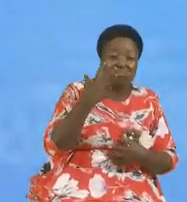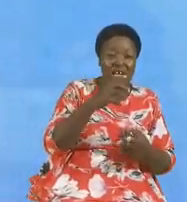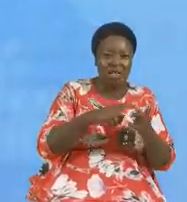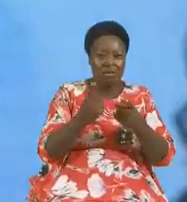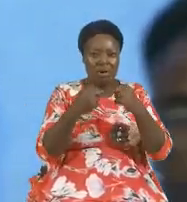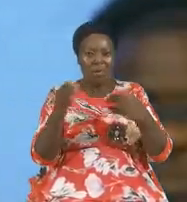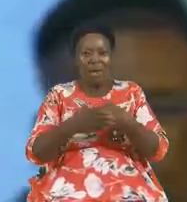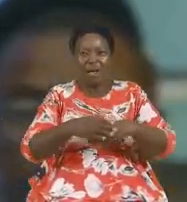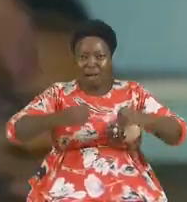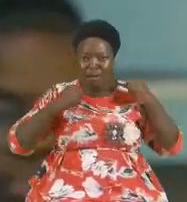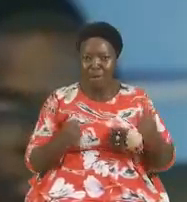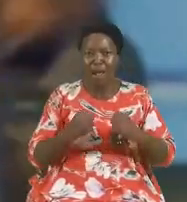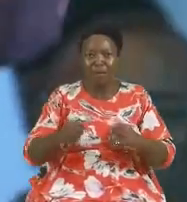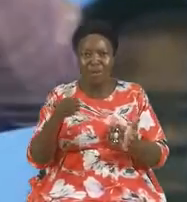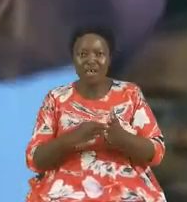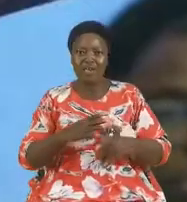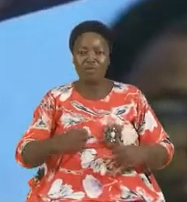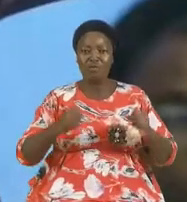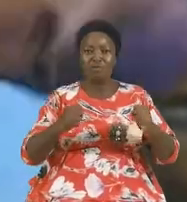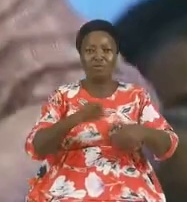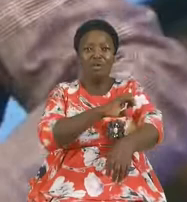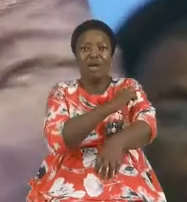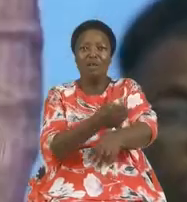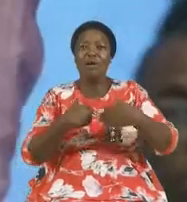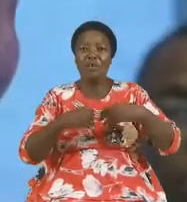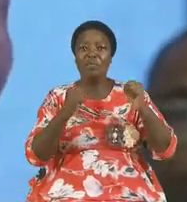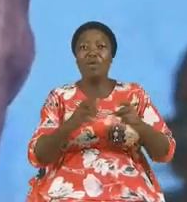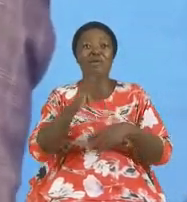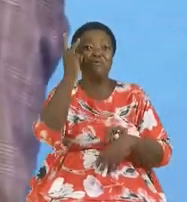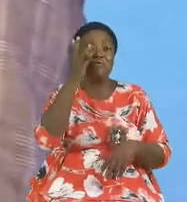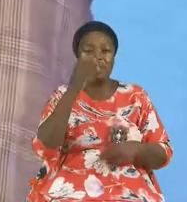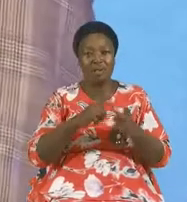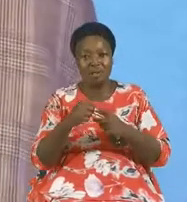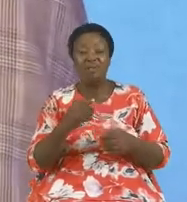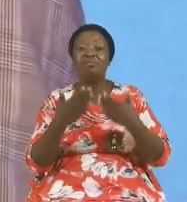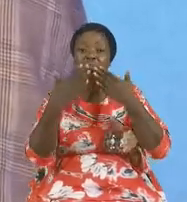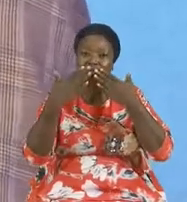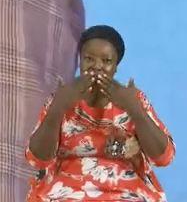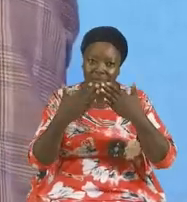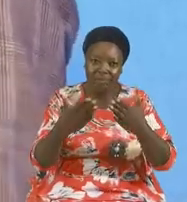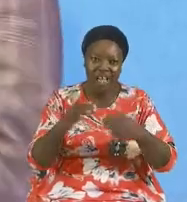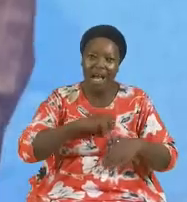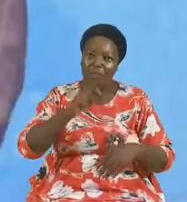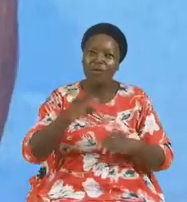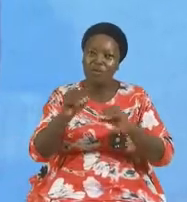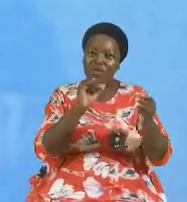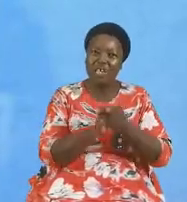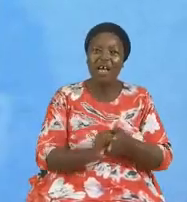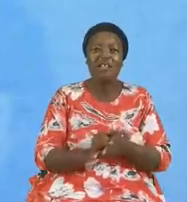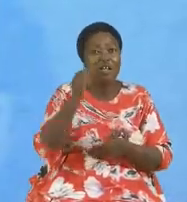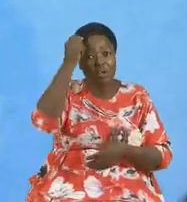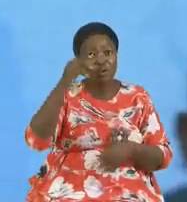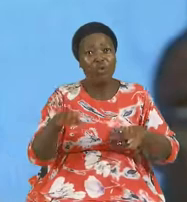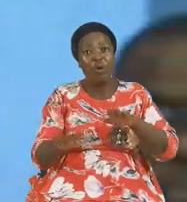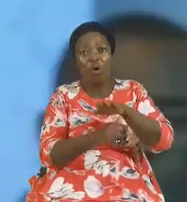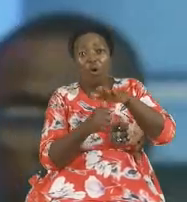and take some alcohol, you'll come back alive and you will have the power of champagne. I said, thank you.